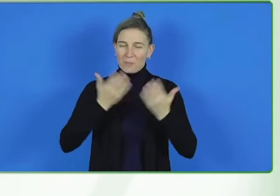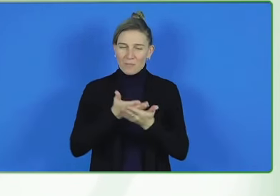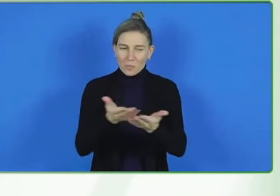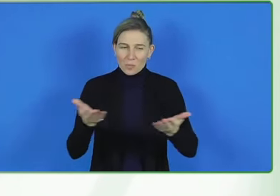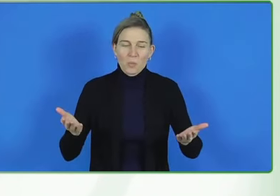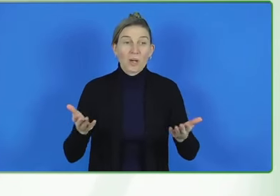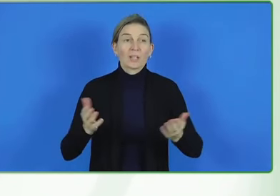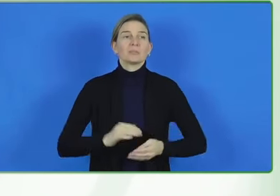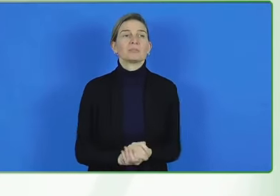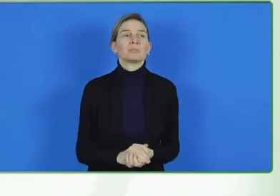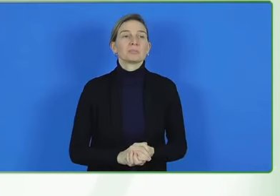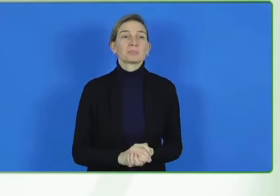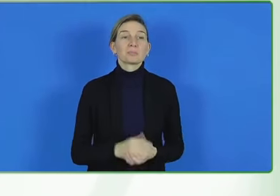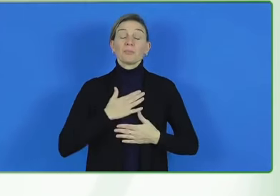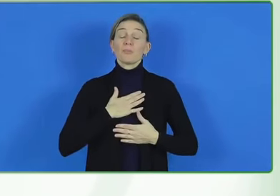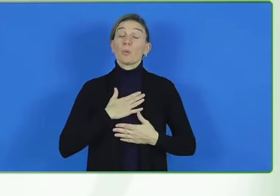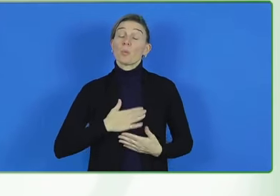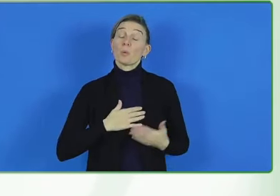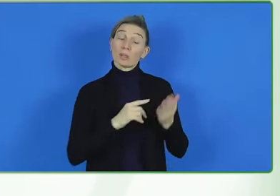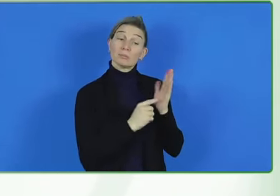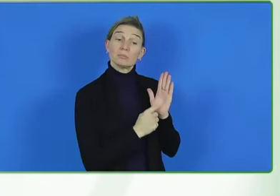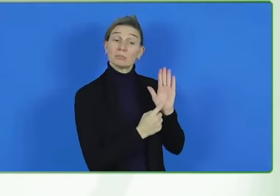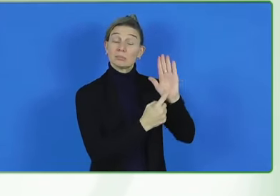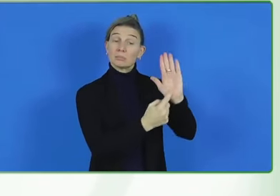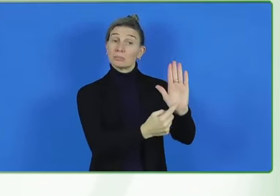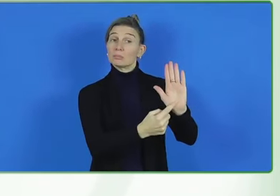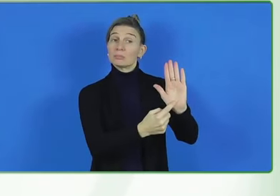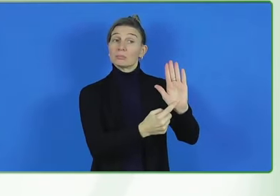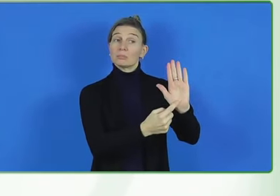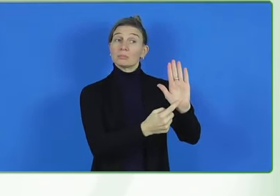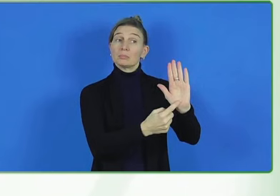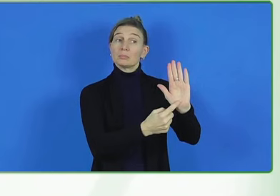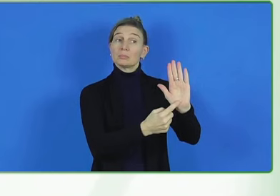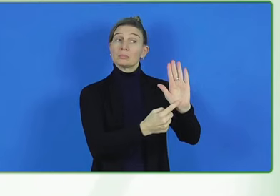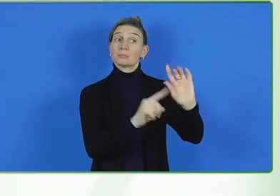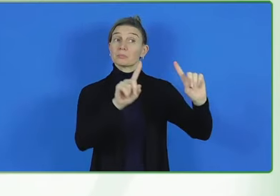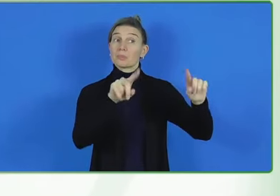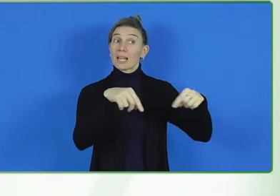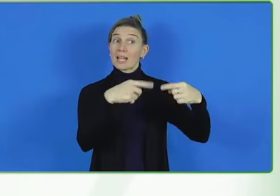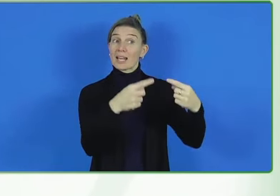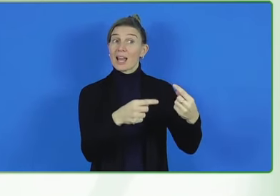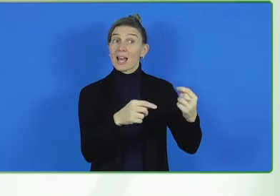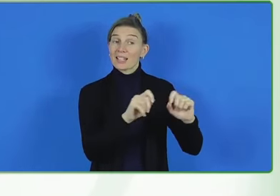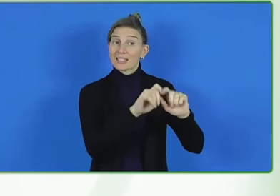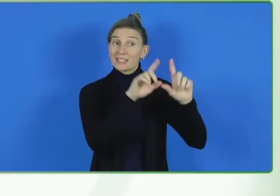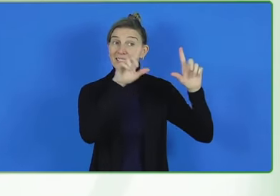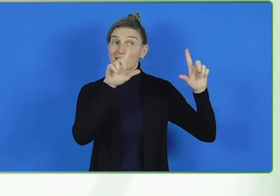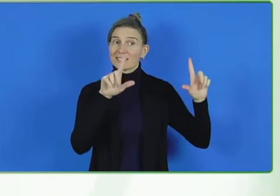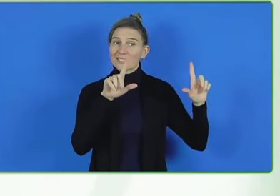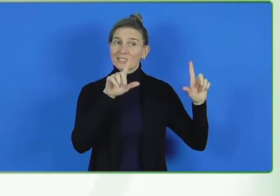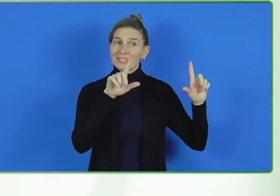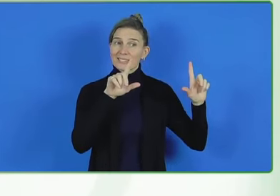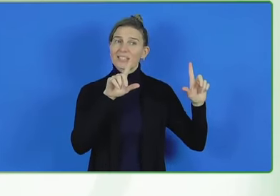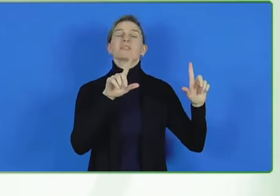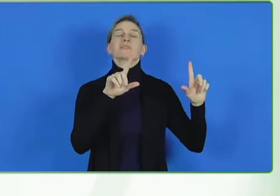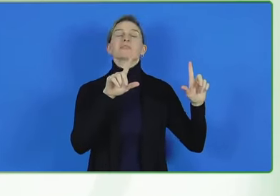present you today. The next slide, please. Thank you. I would like to present